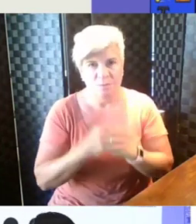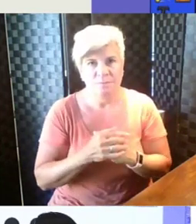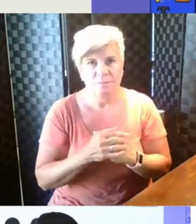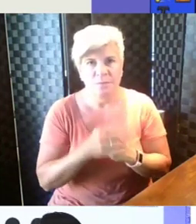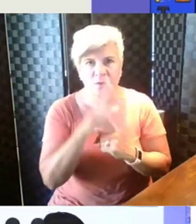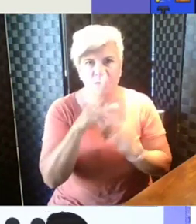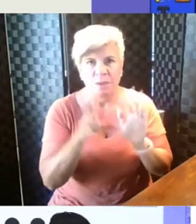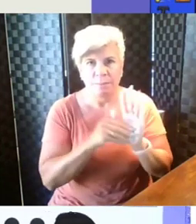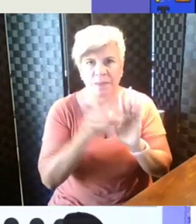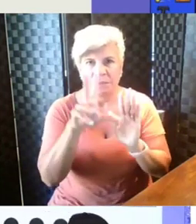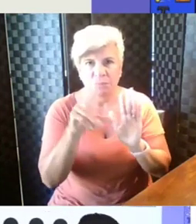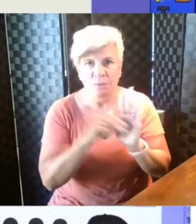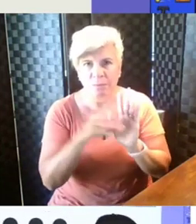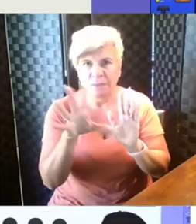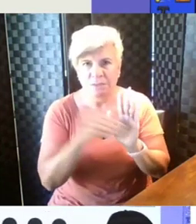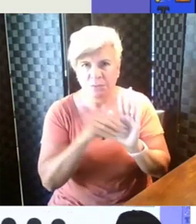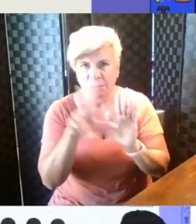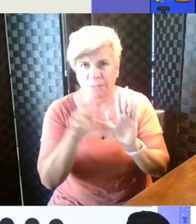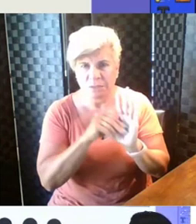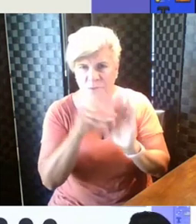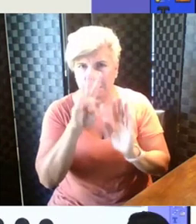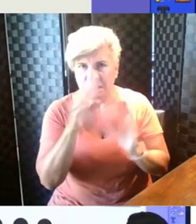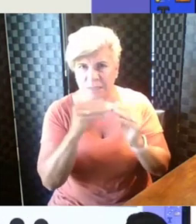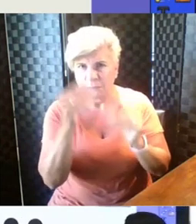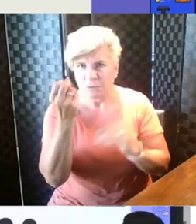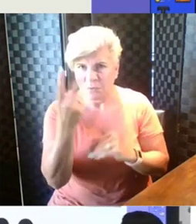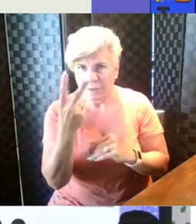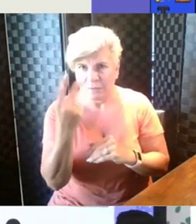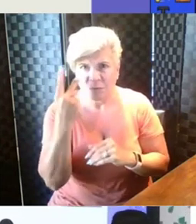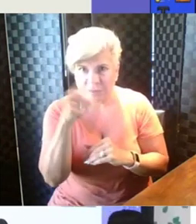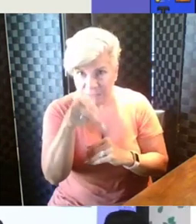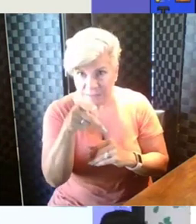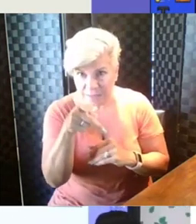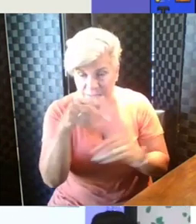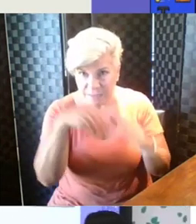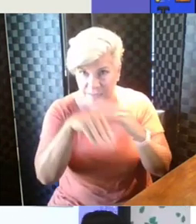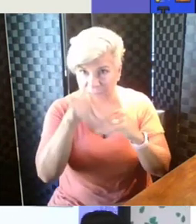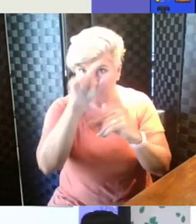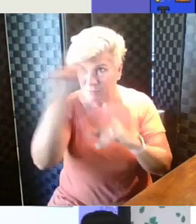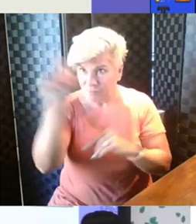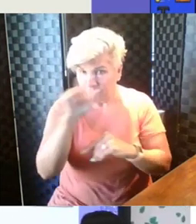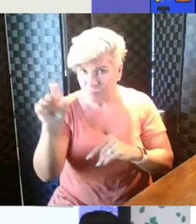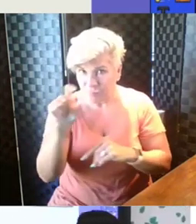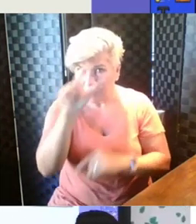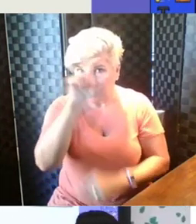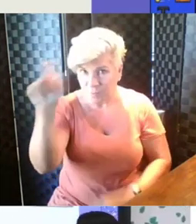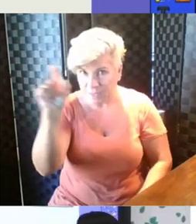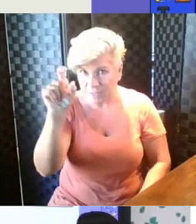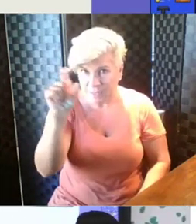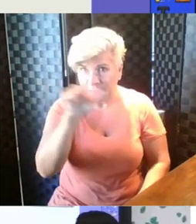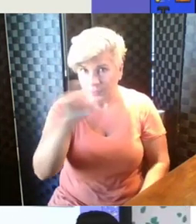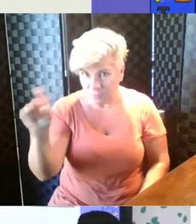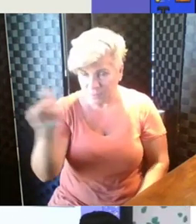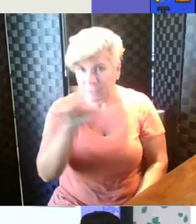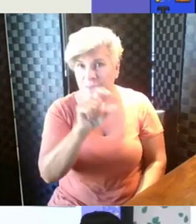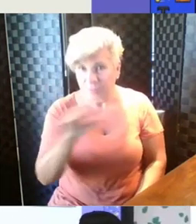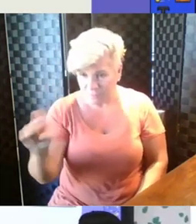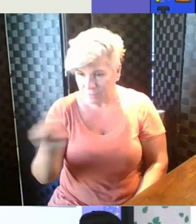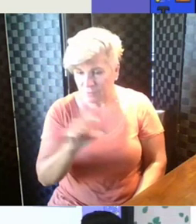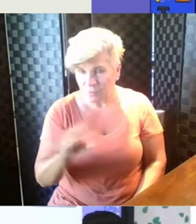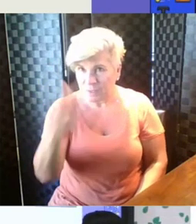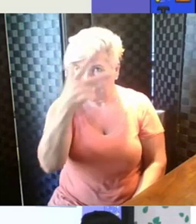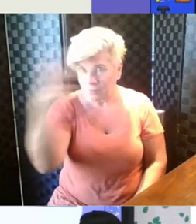3 plus 3 plus 3 plus 3 equals 12. Do you see that in this array? 3 plus 3 plus